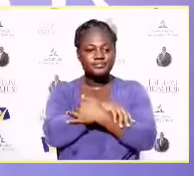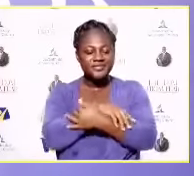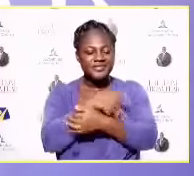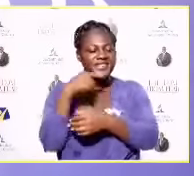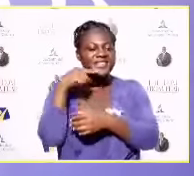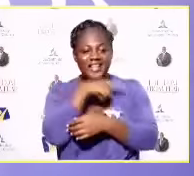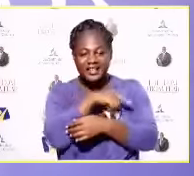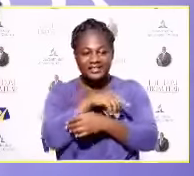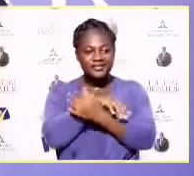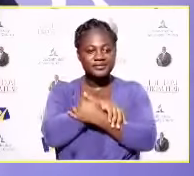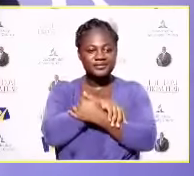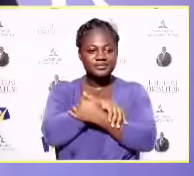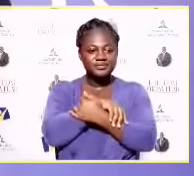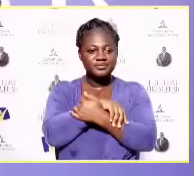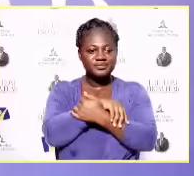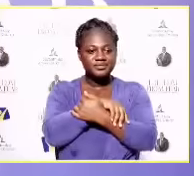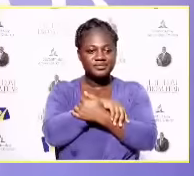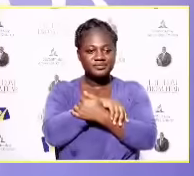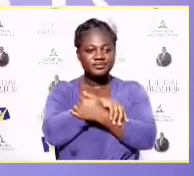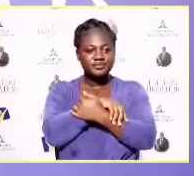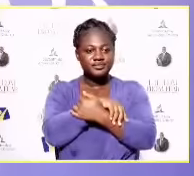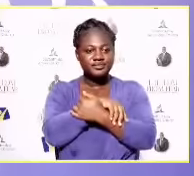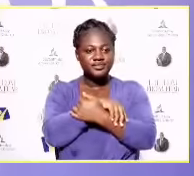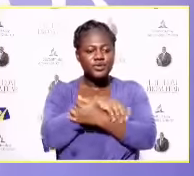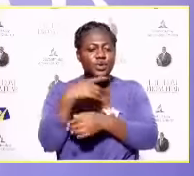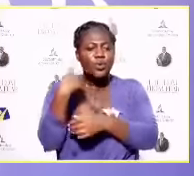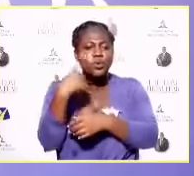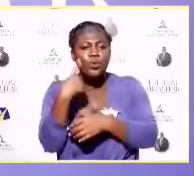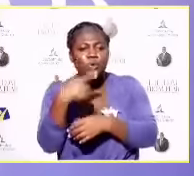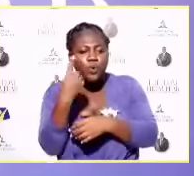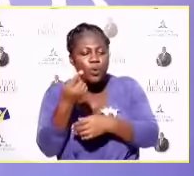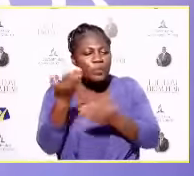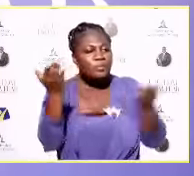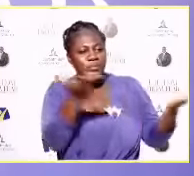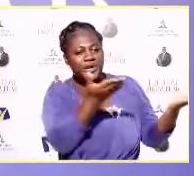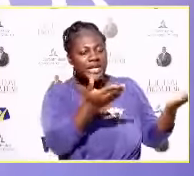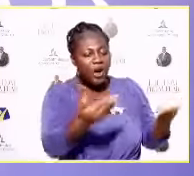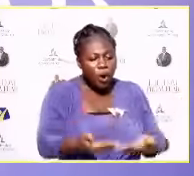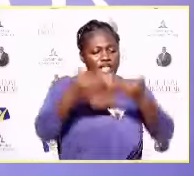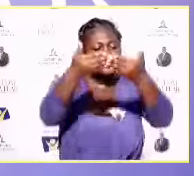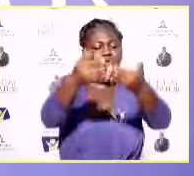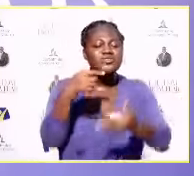Lies. Who originated lies?